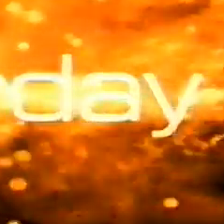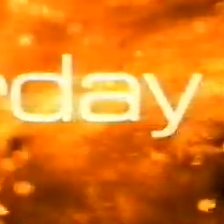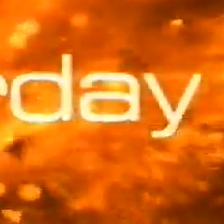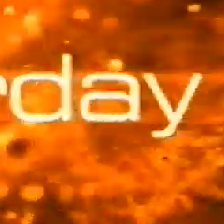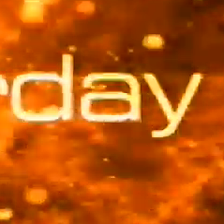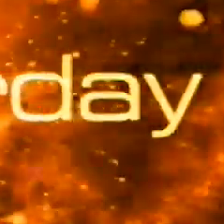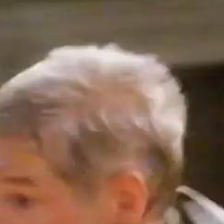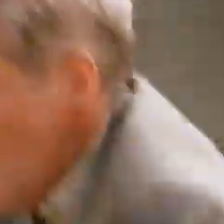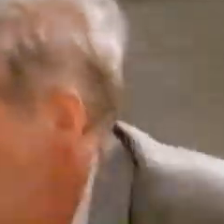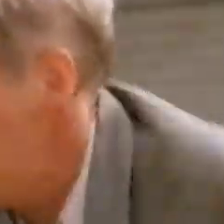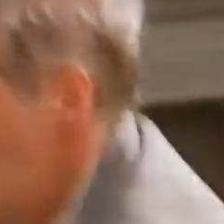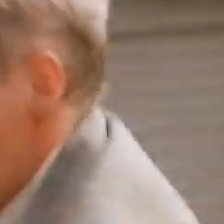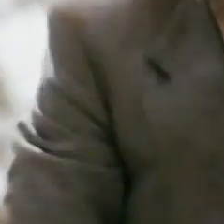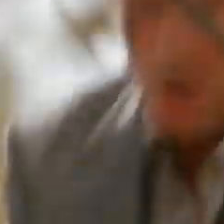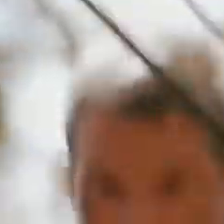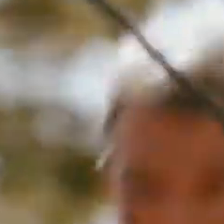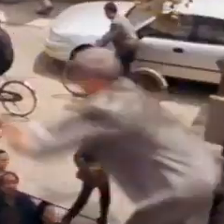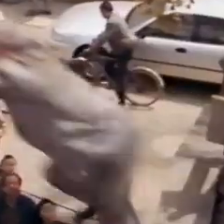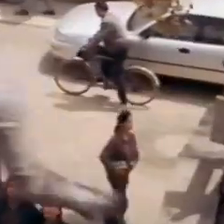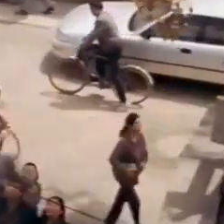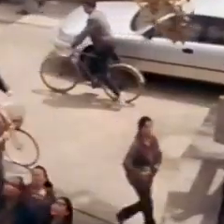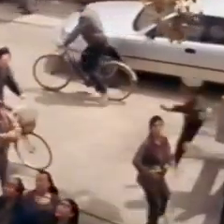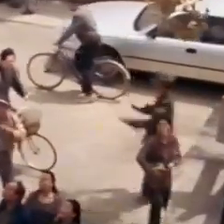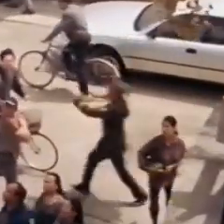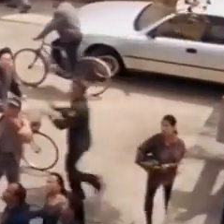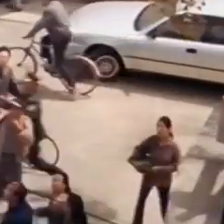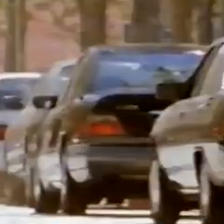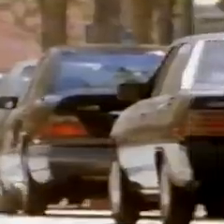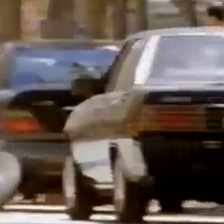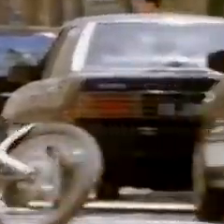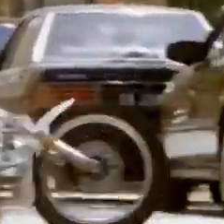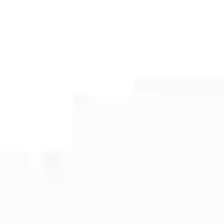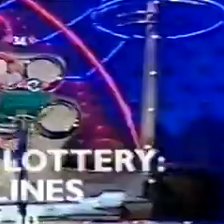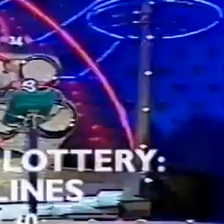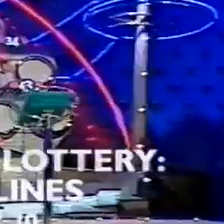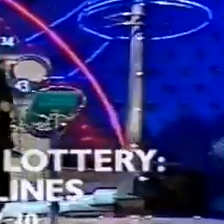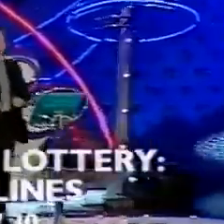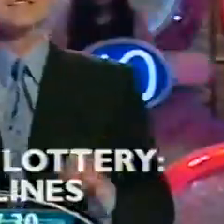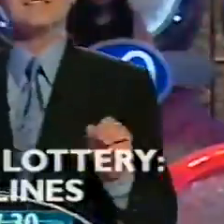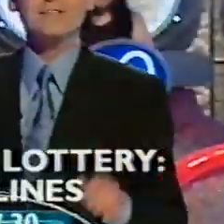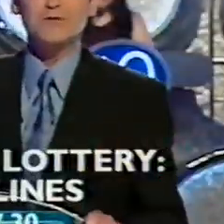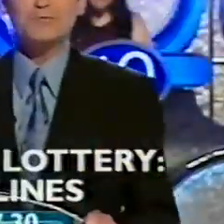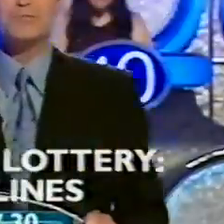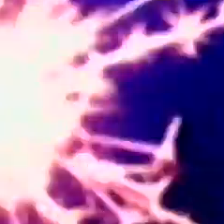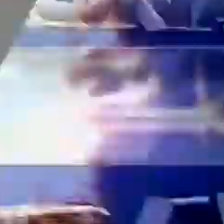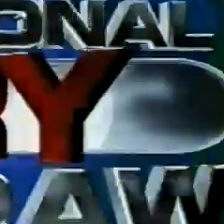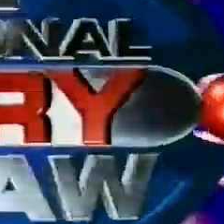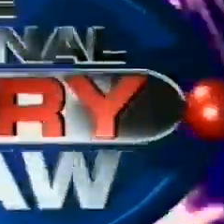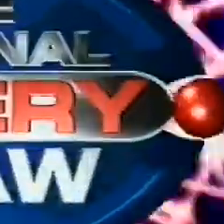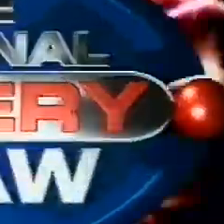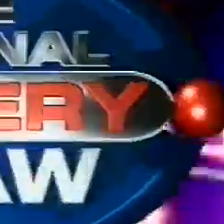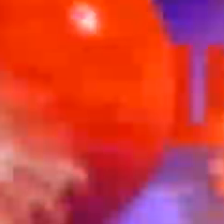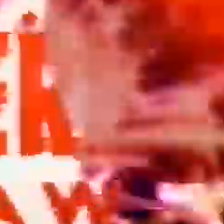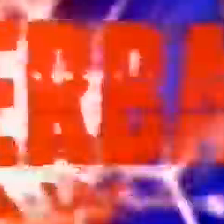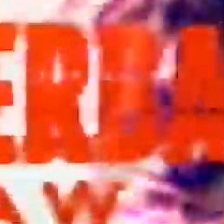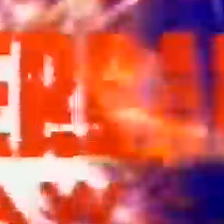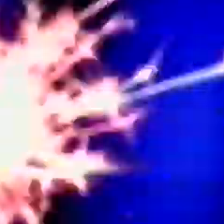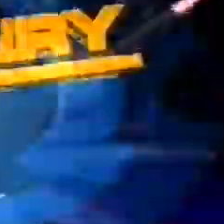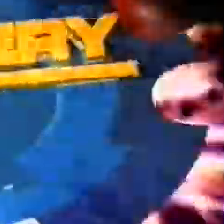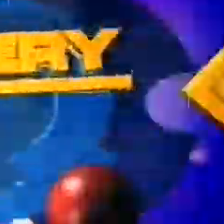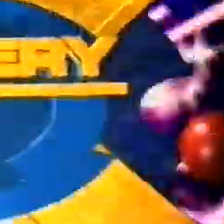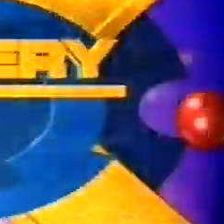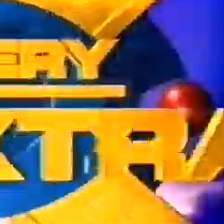Saturday night on BBC One, our summer season of Premiers on One continues. But first at 7.30, the National Lottery winning lines with the National